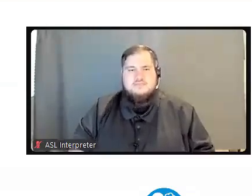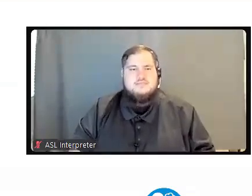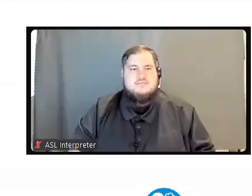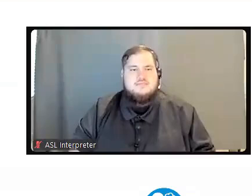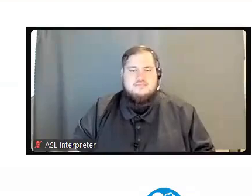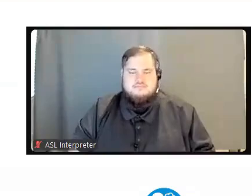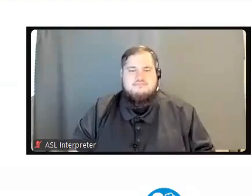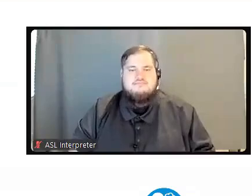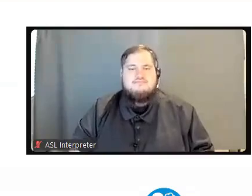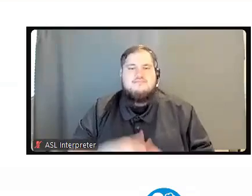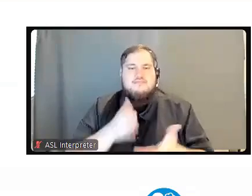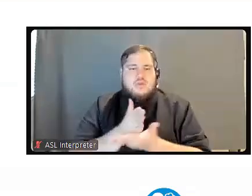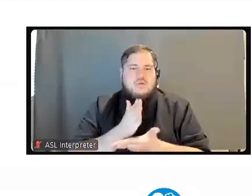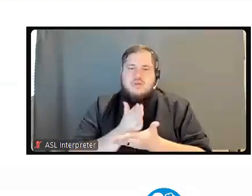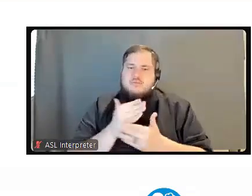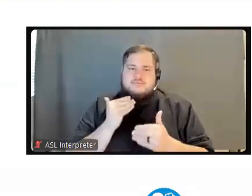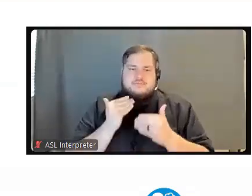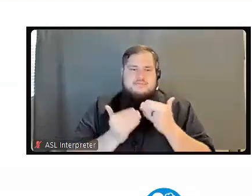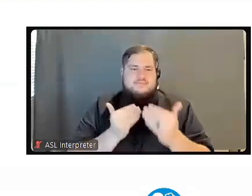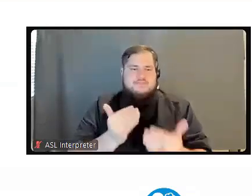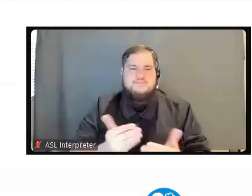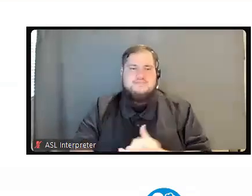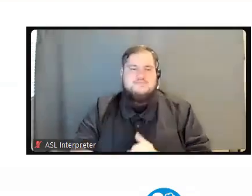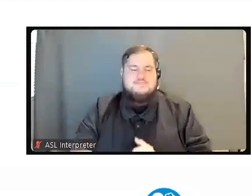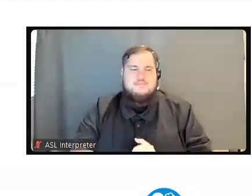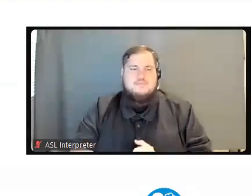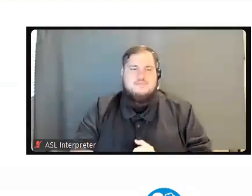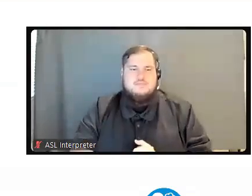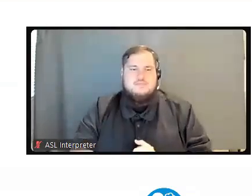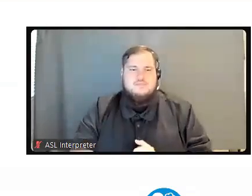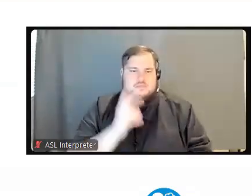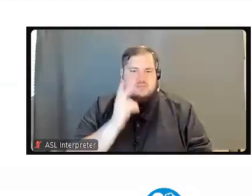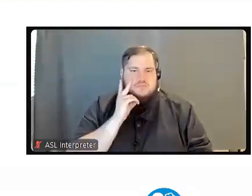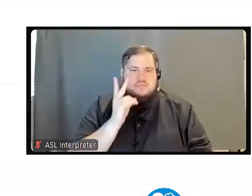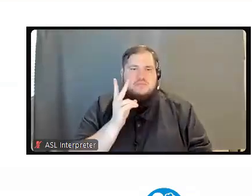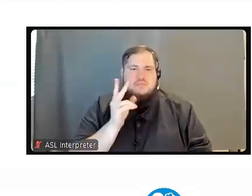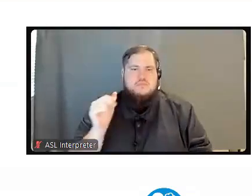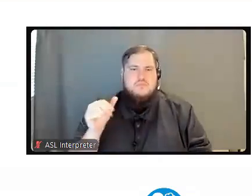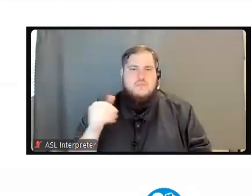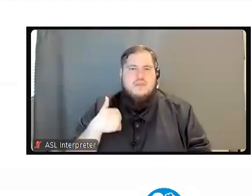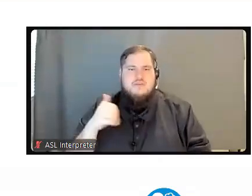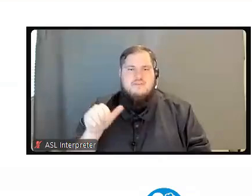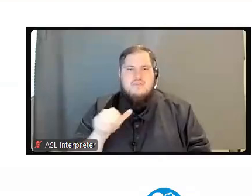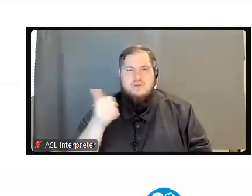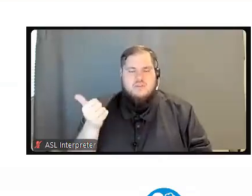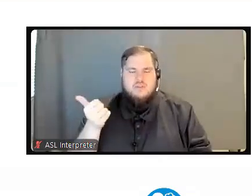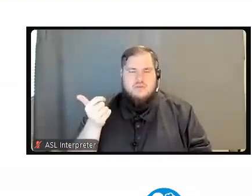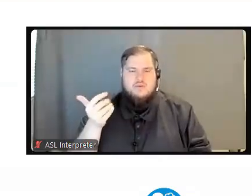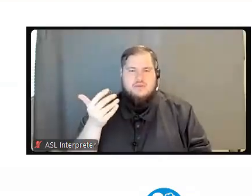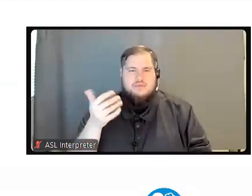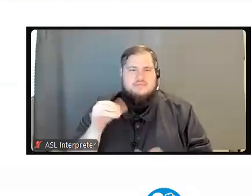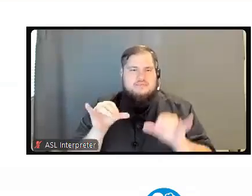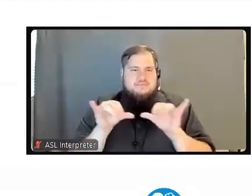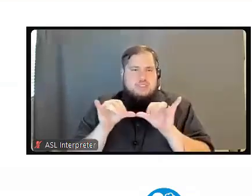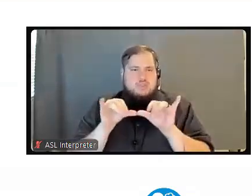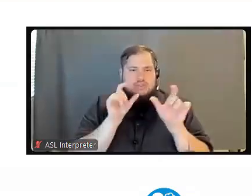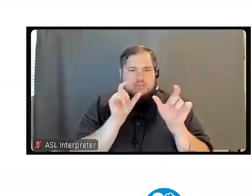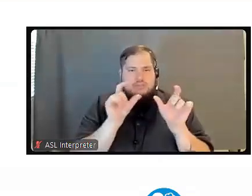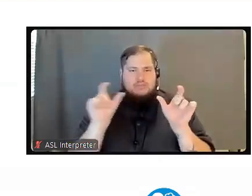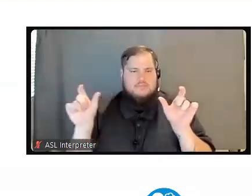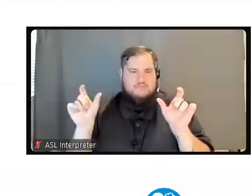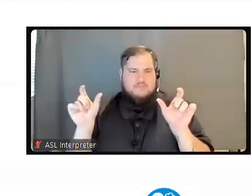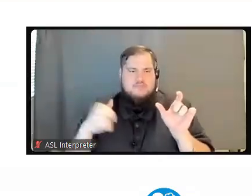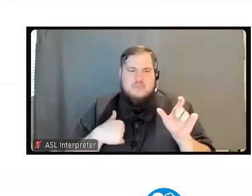All right, I will move on. So as you can see, there are a couple of other metrics listed here. I won't get into